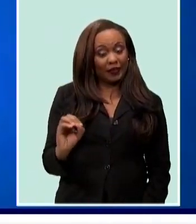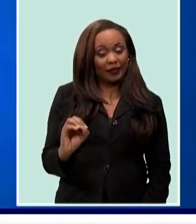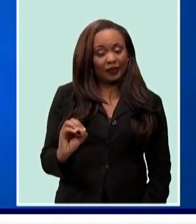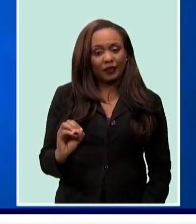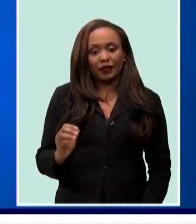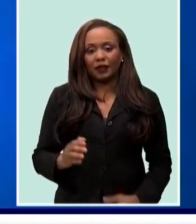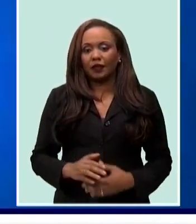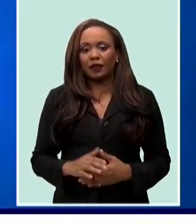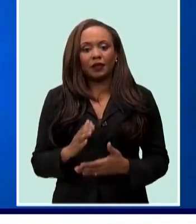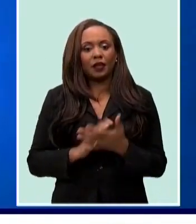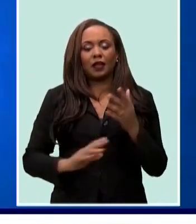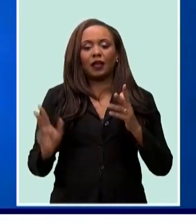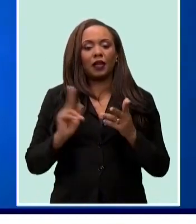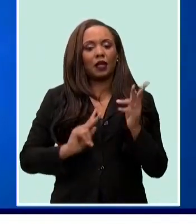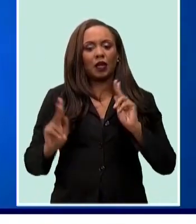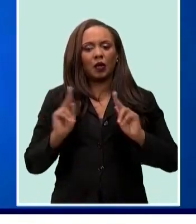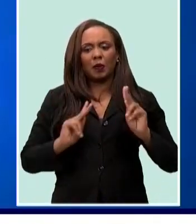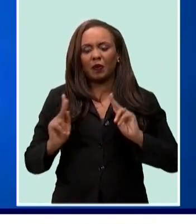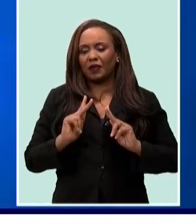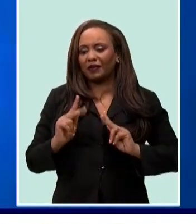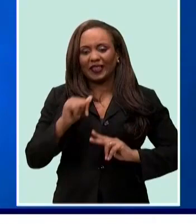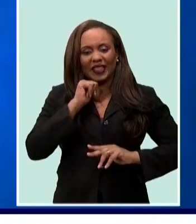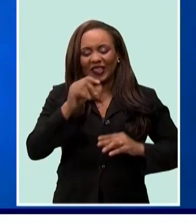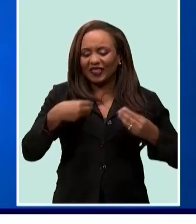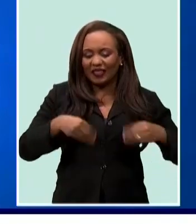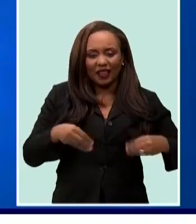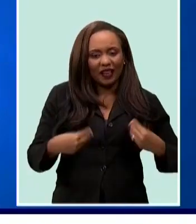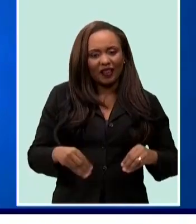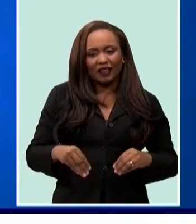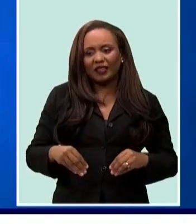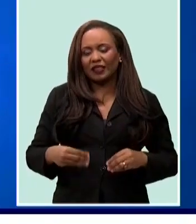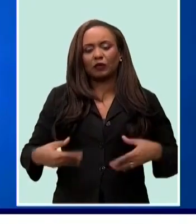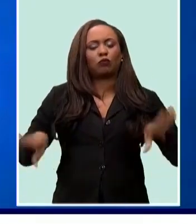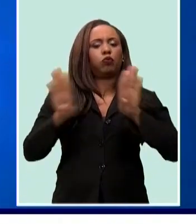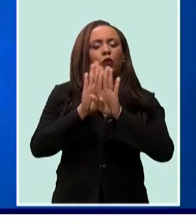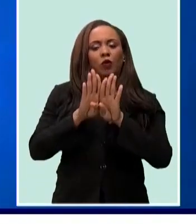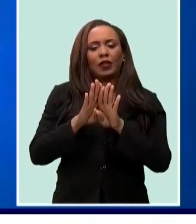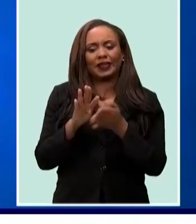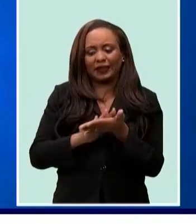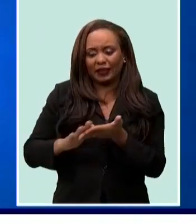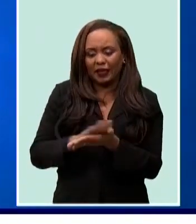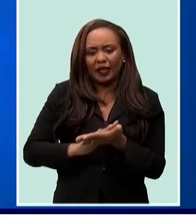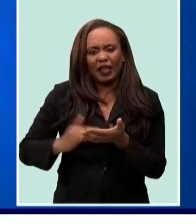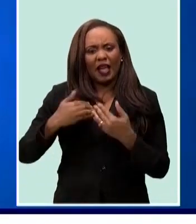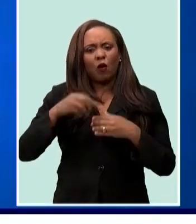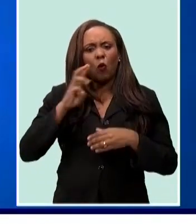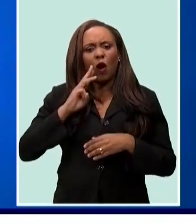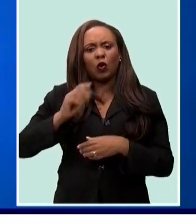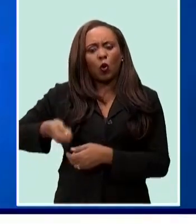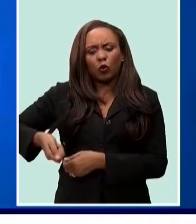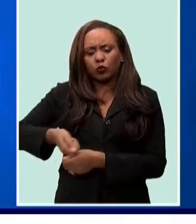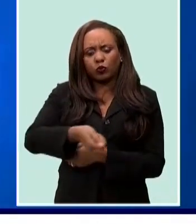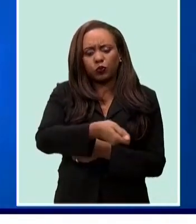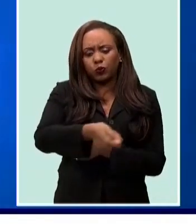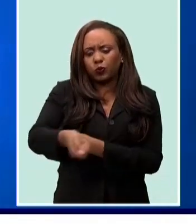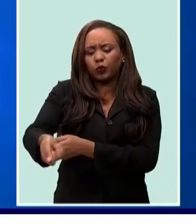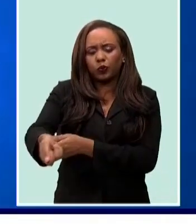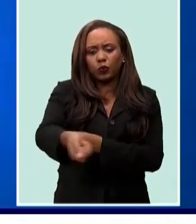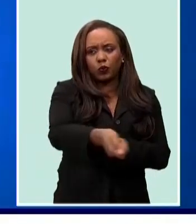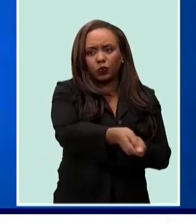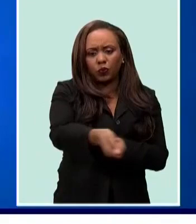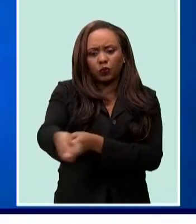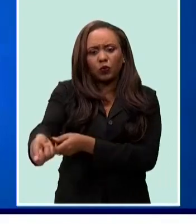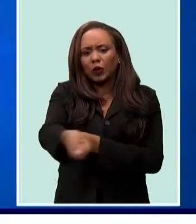some sales to shut down, pick down, and hose down the market. From very early, they could be seen using